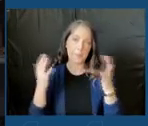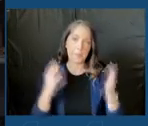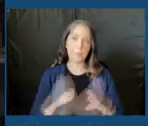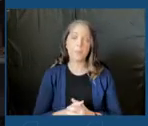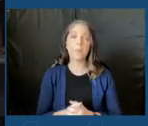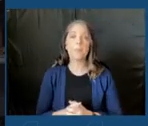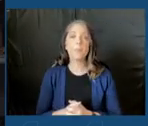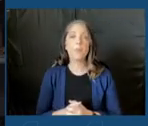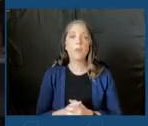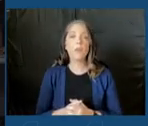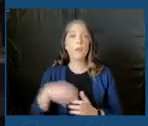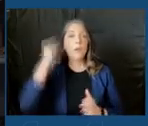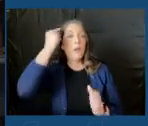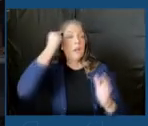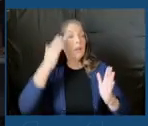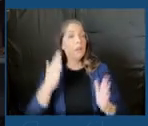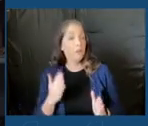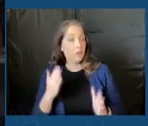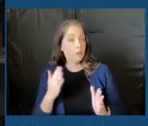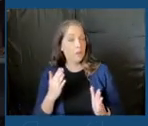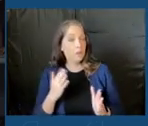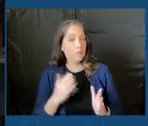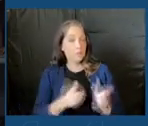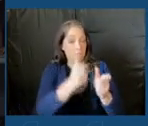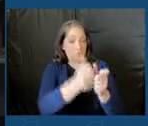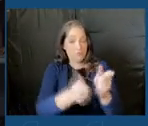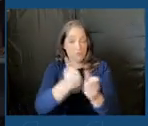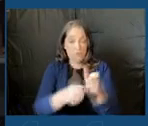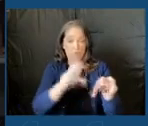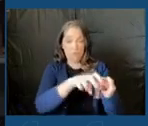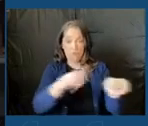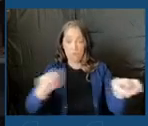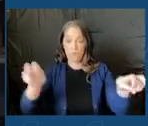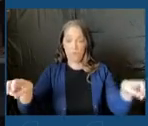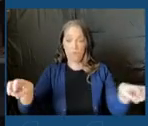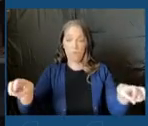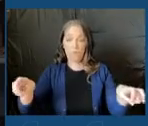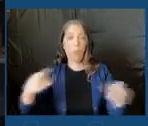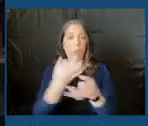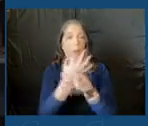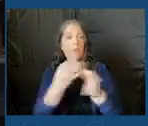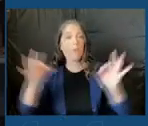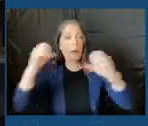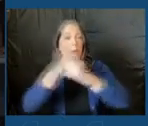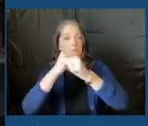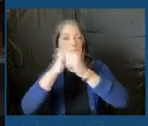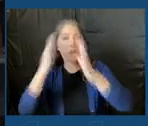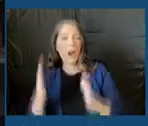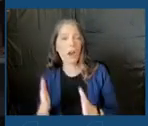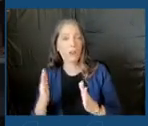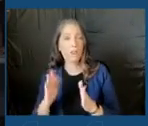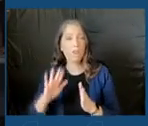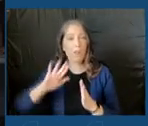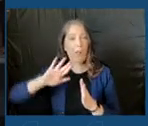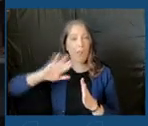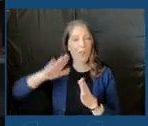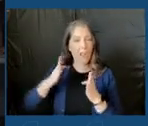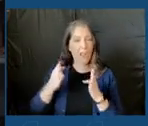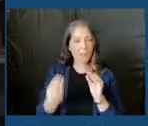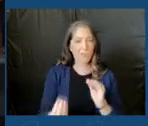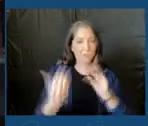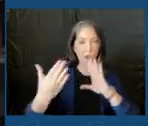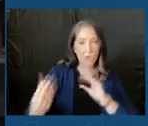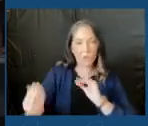Governor, each person on this dais is really a freedom fighter who's fighting in their own dimensions and their own battlefields